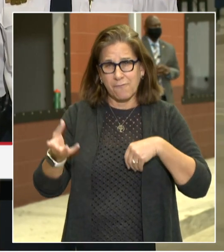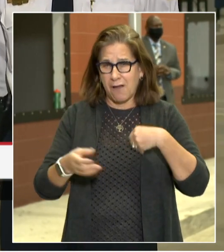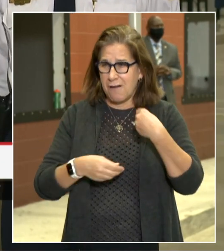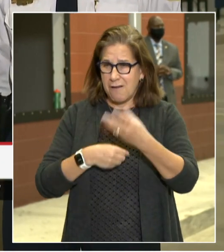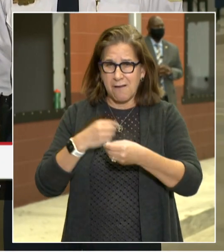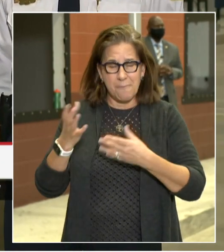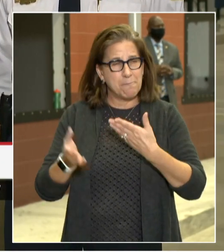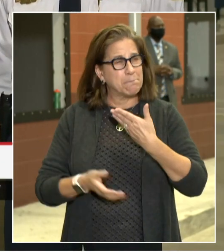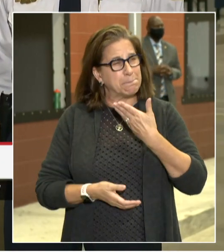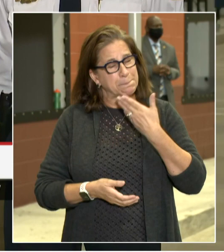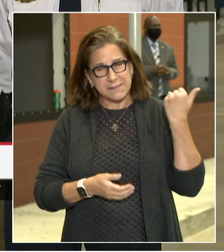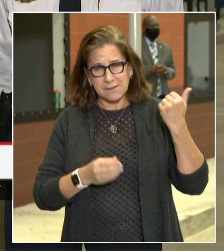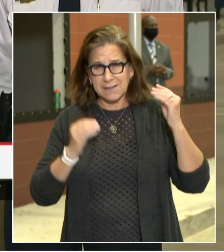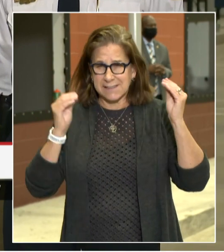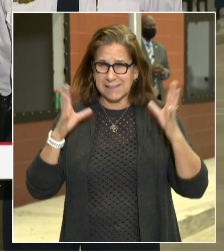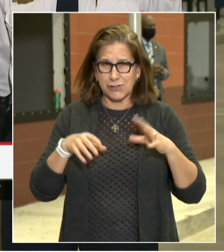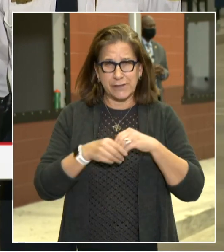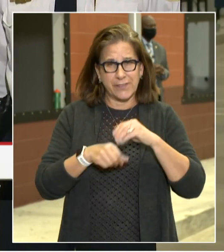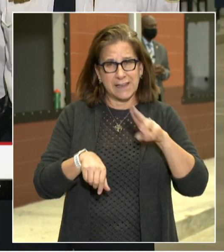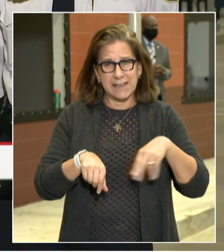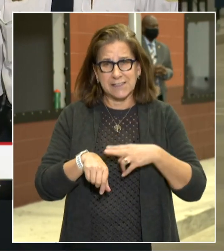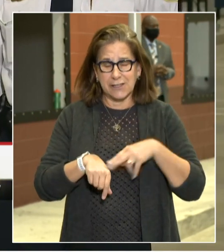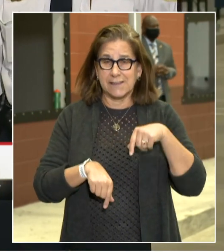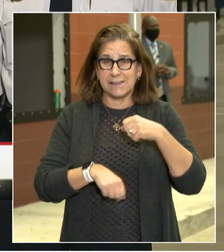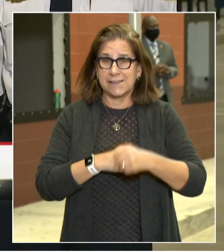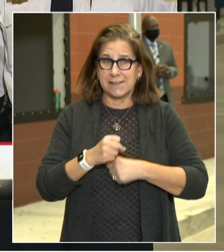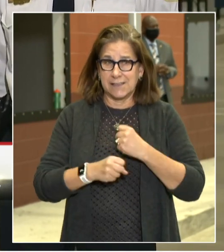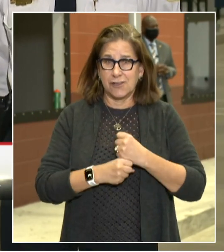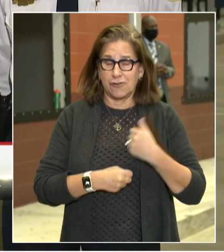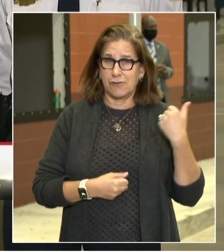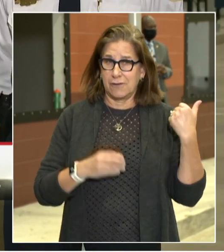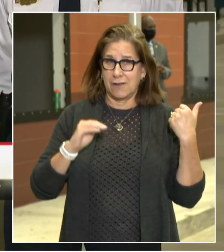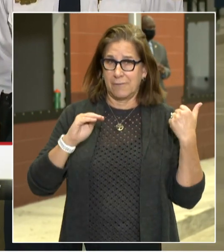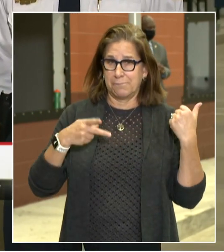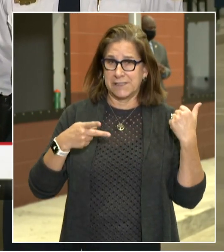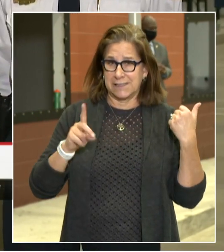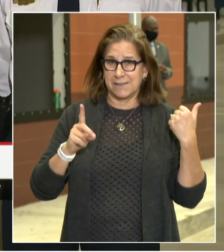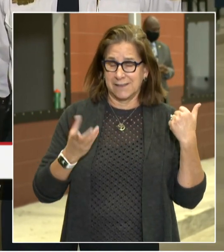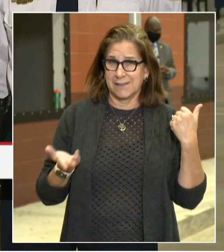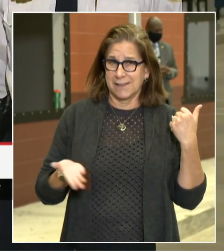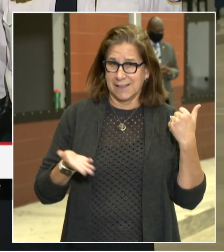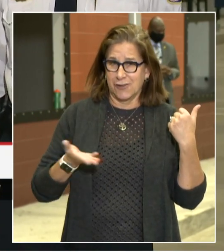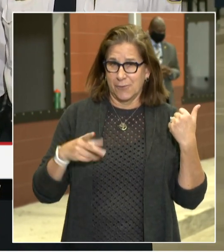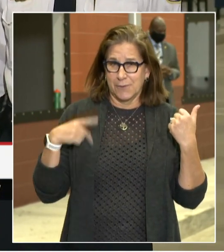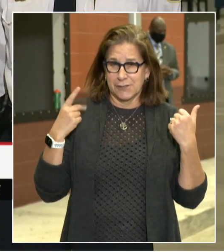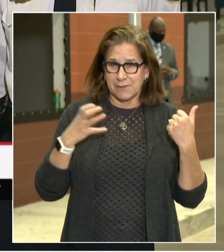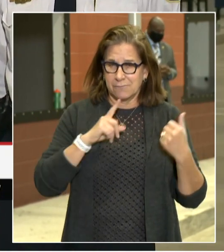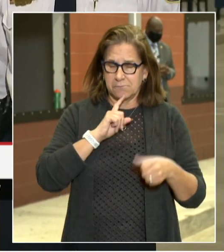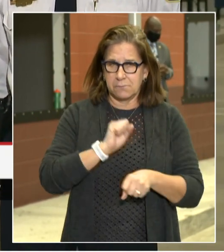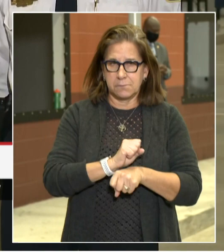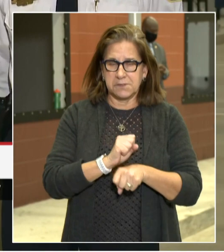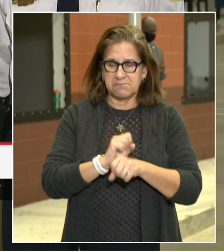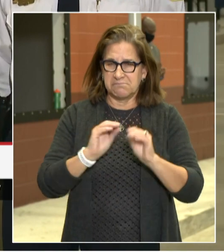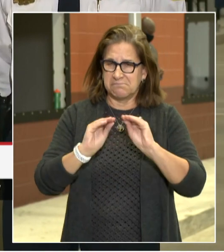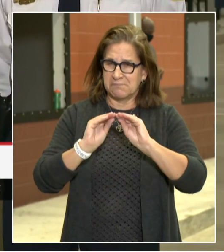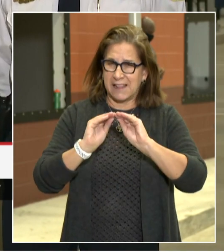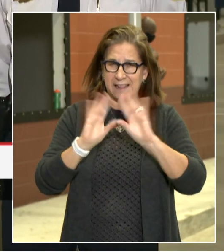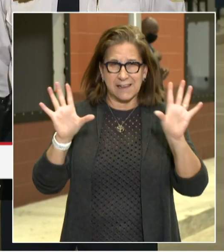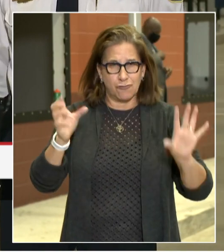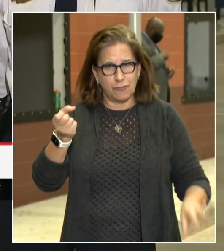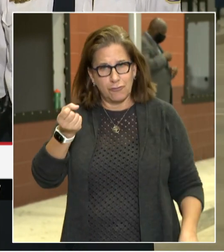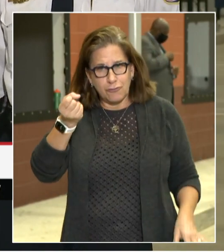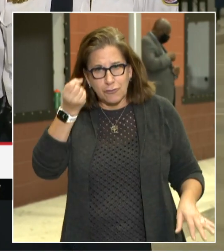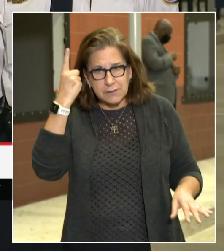years. So MPD takes very seriously making sure that officers have